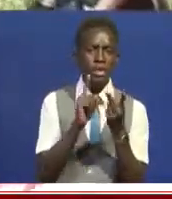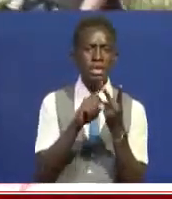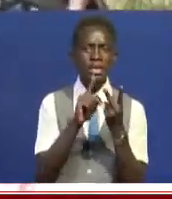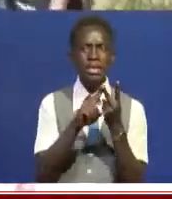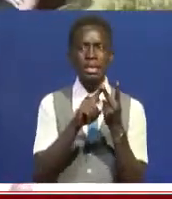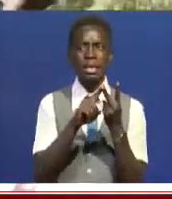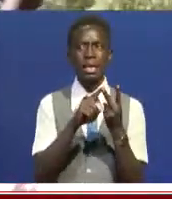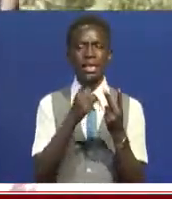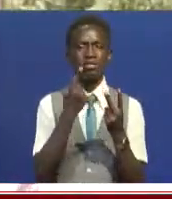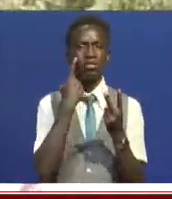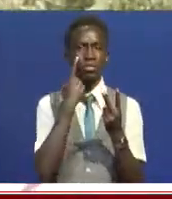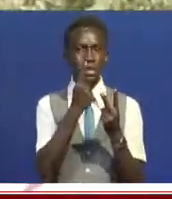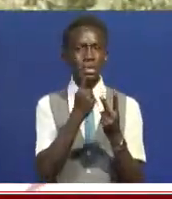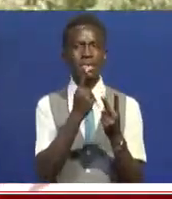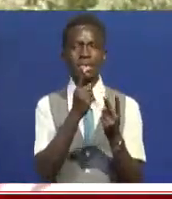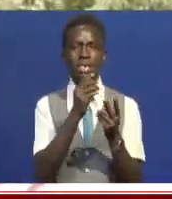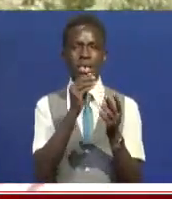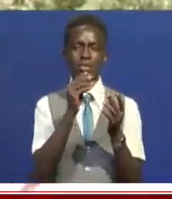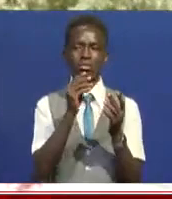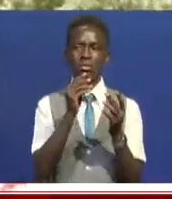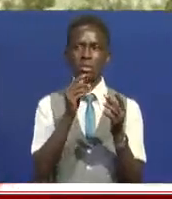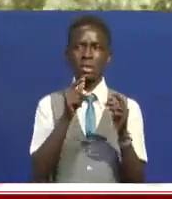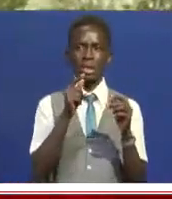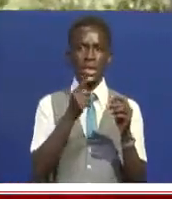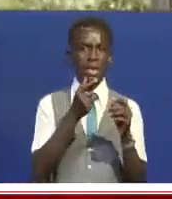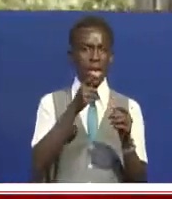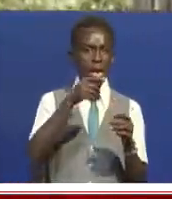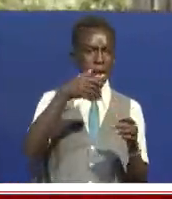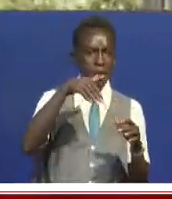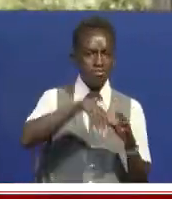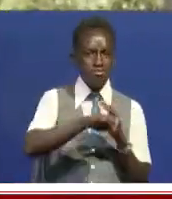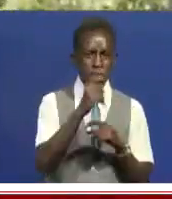sasa tunaona hii kikundi imetusaidia sana juu